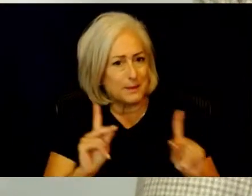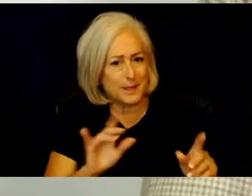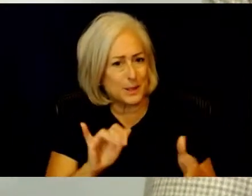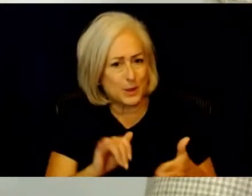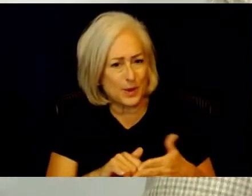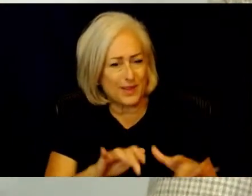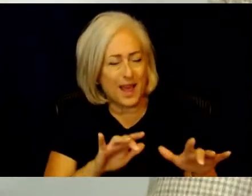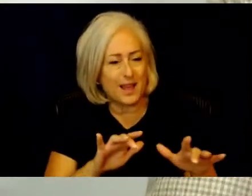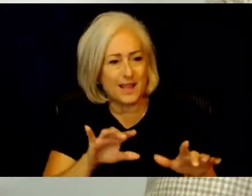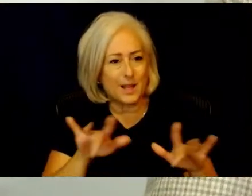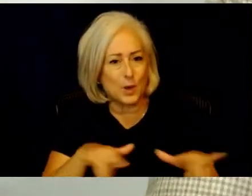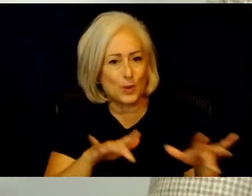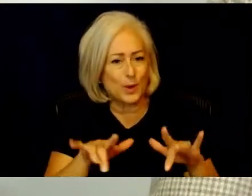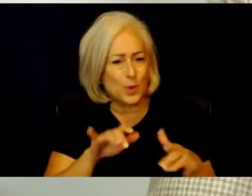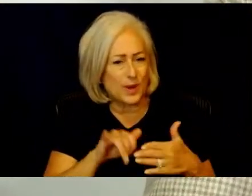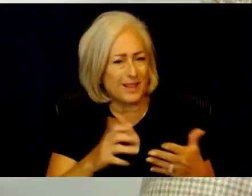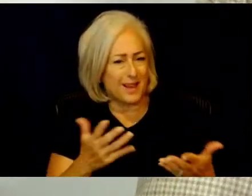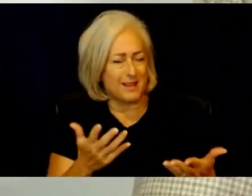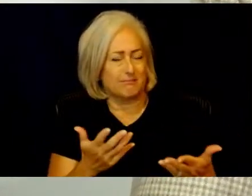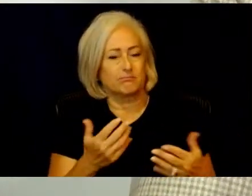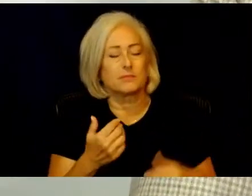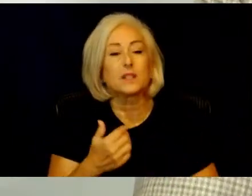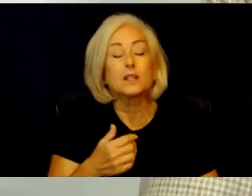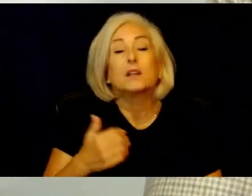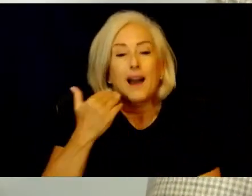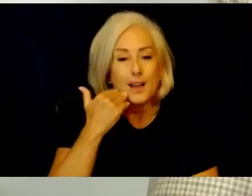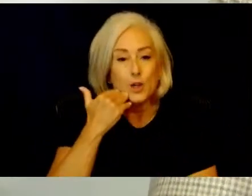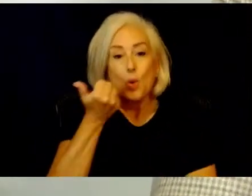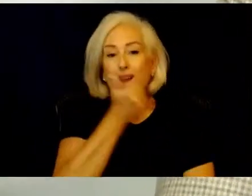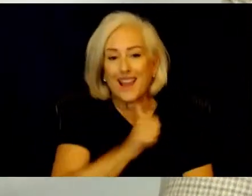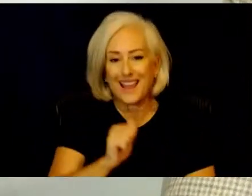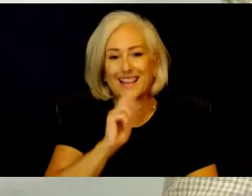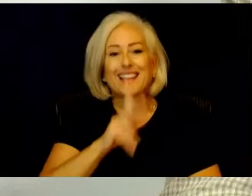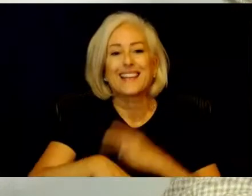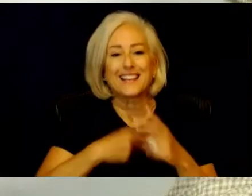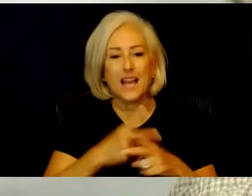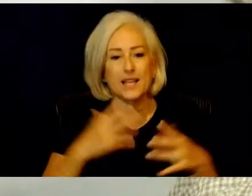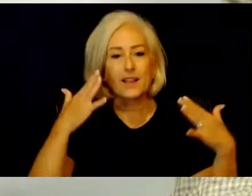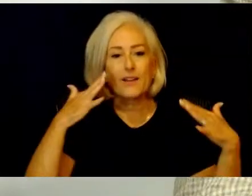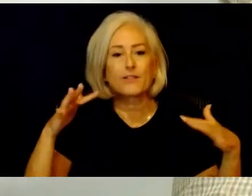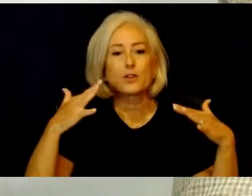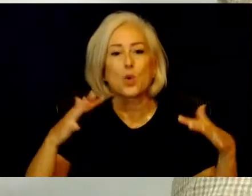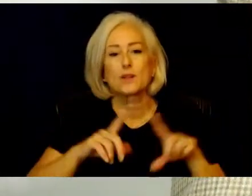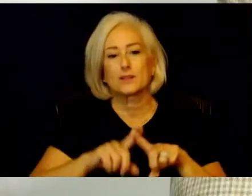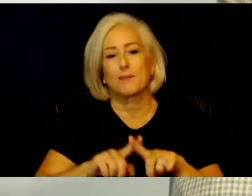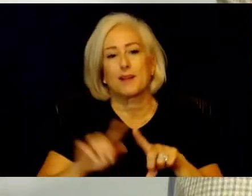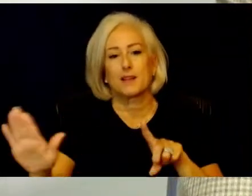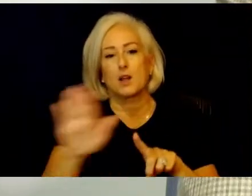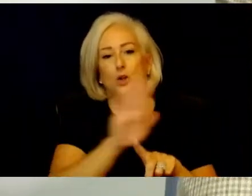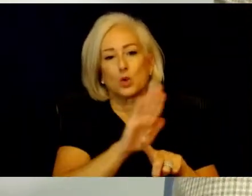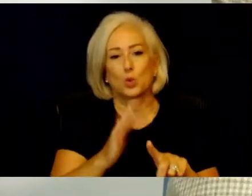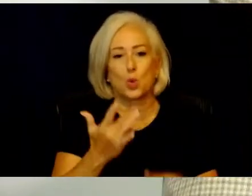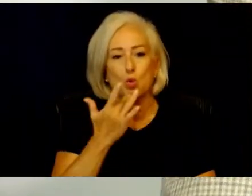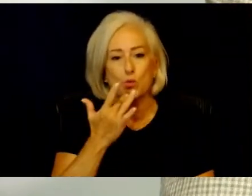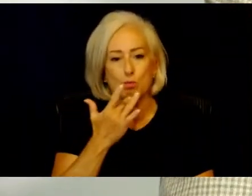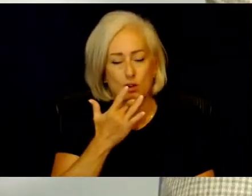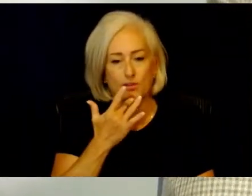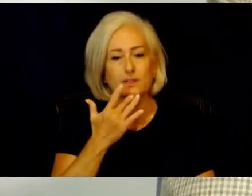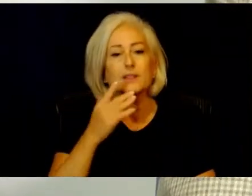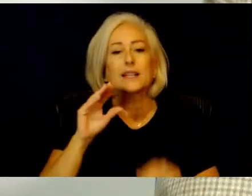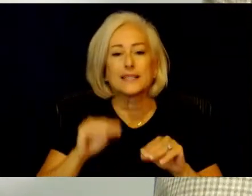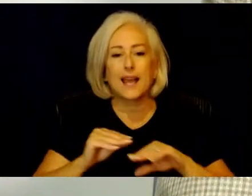TikTok, but I know that any kind of noise depends upon what your preference is, can help with sleep if you can focus on